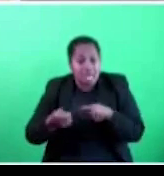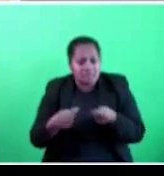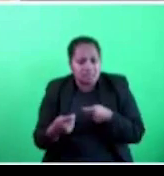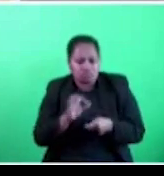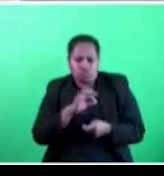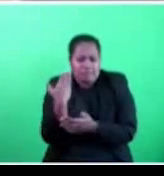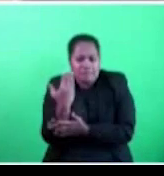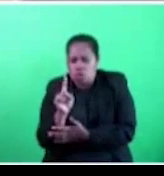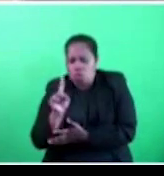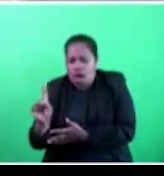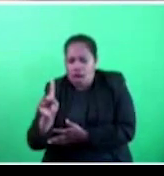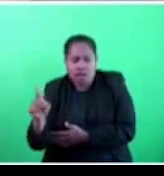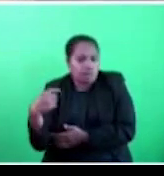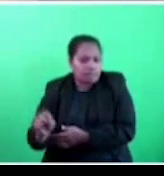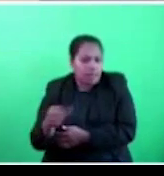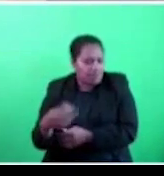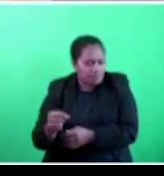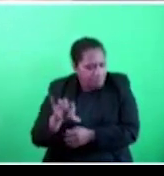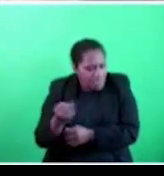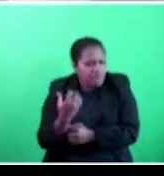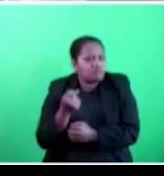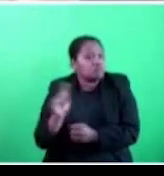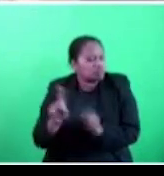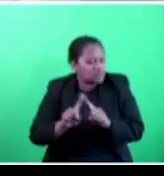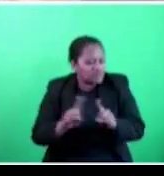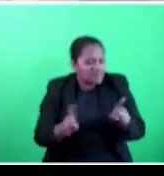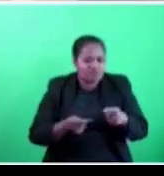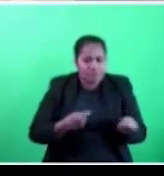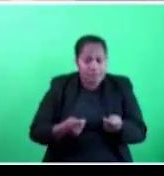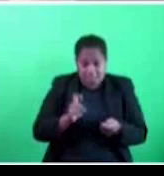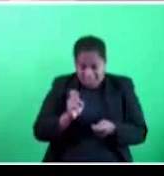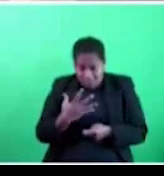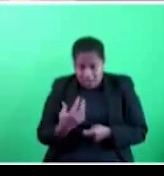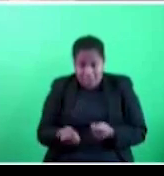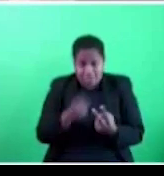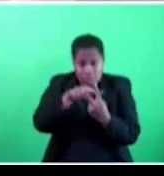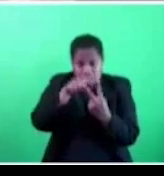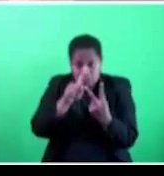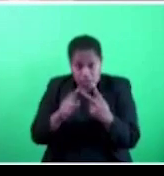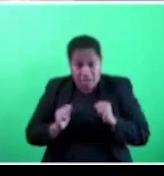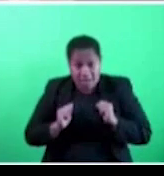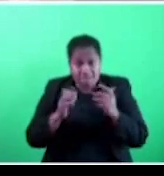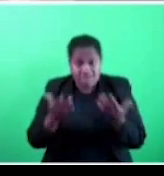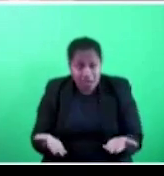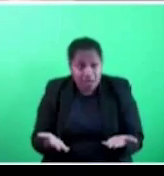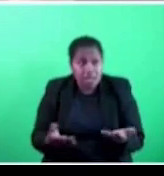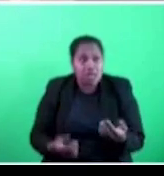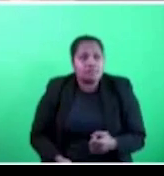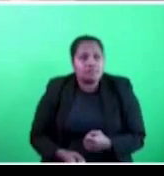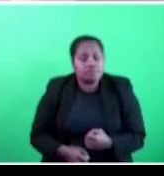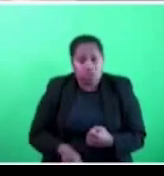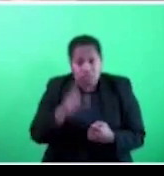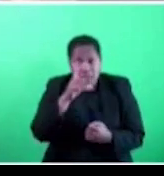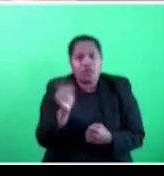you have aircraft available to you almost immediately, well, in our case, it is available immediately, you can then